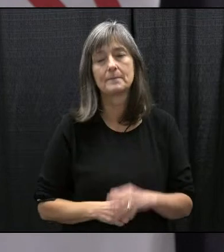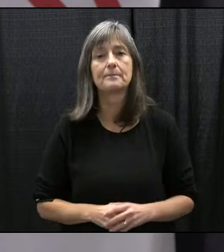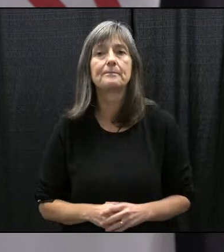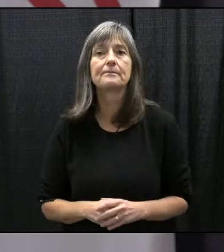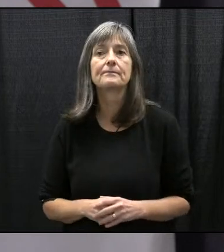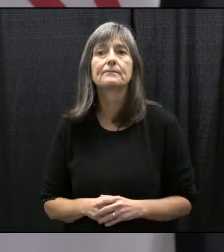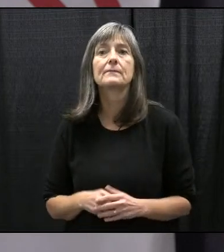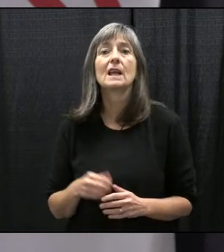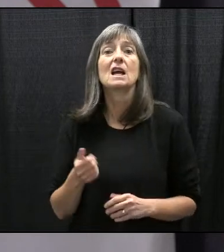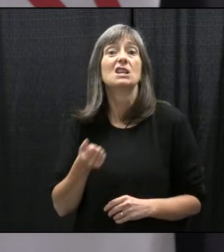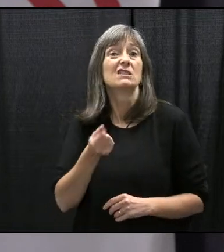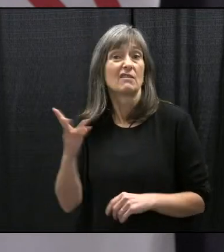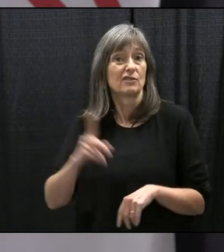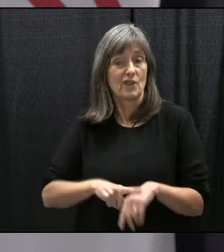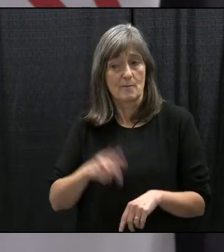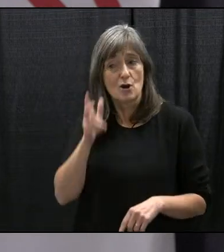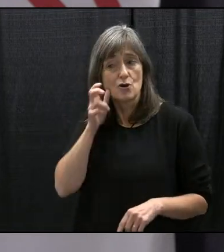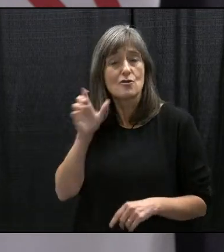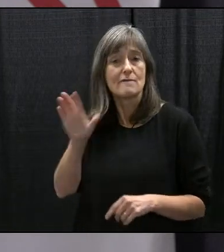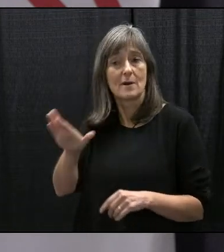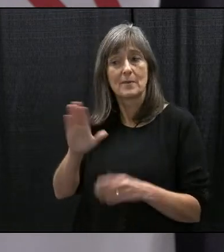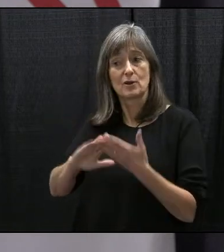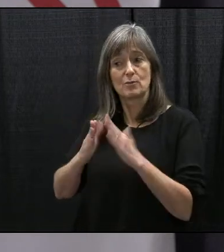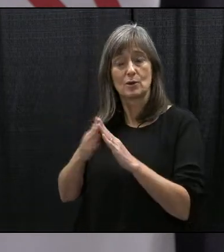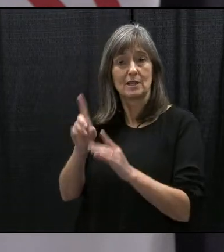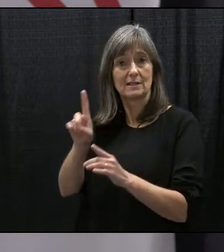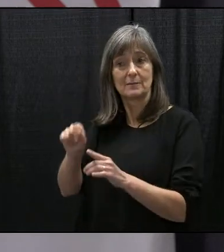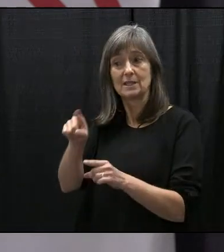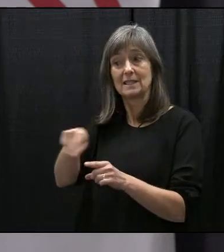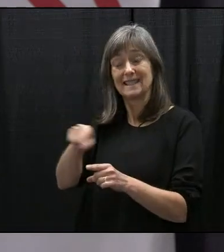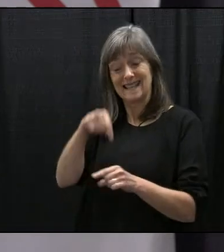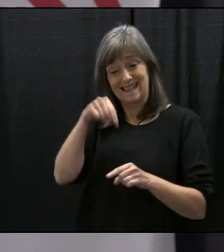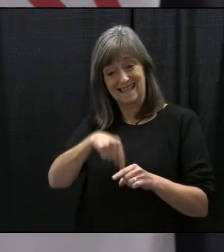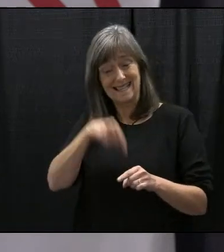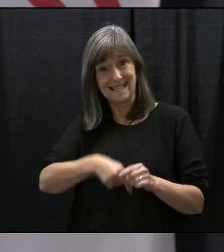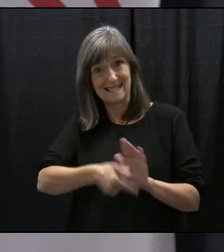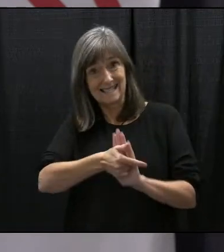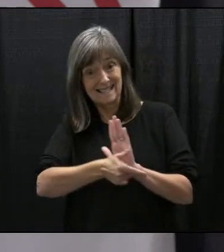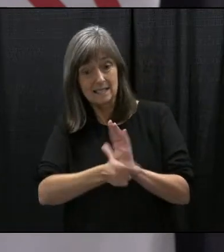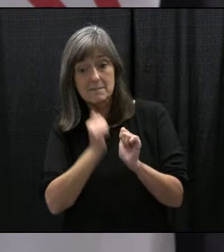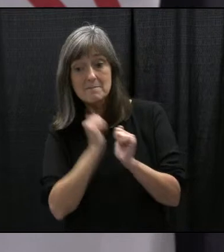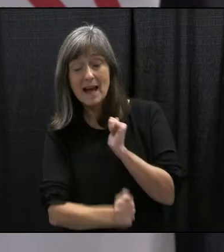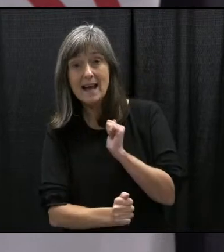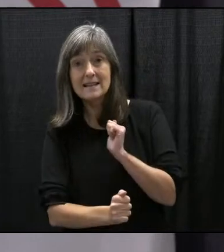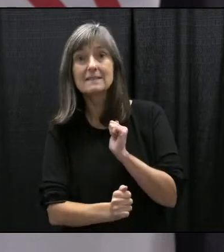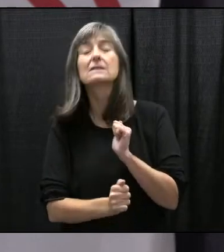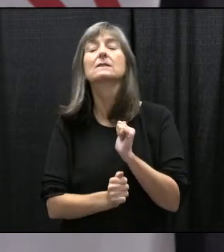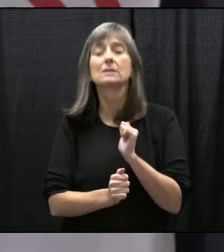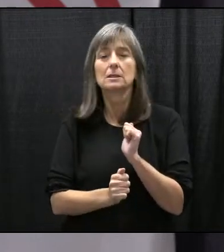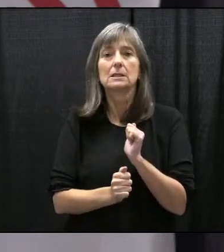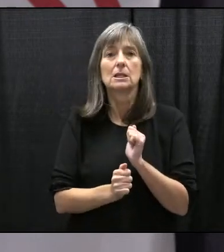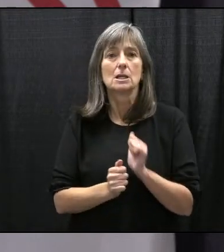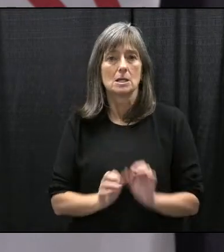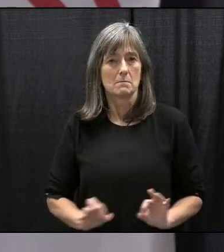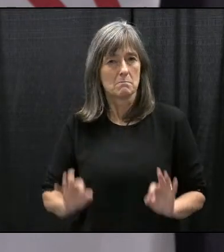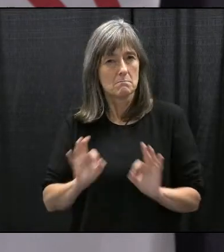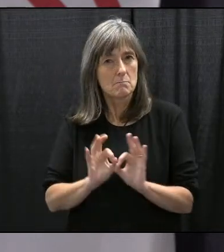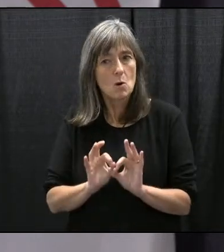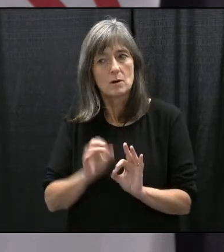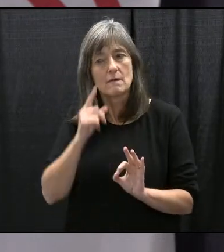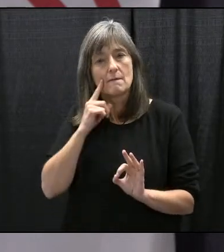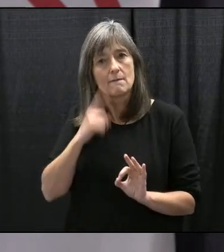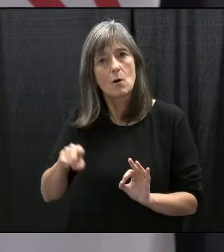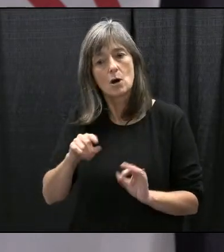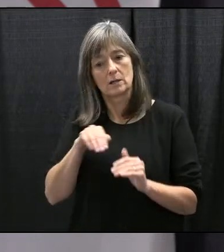community of and for persons with disabilities that the passing of this accessibility legislation will be the next critical step in